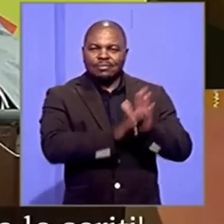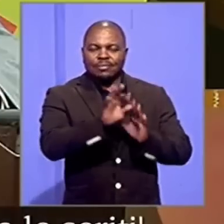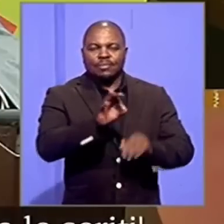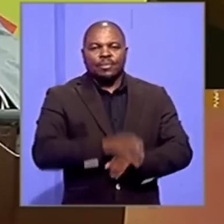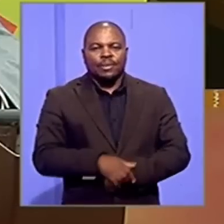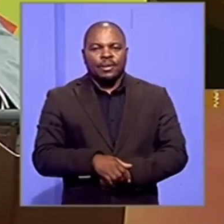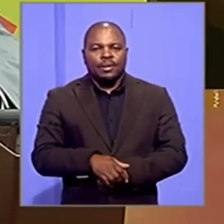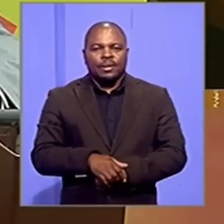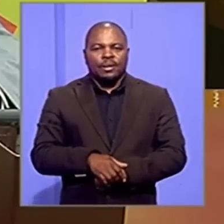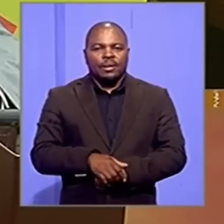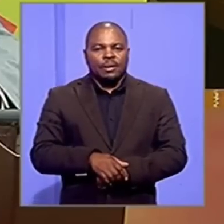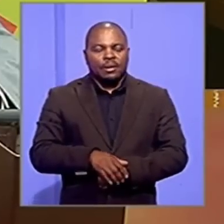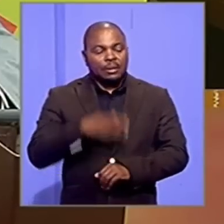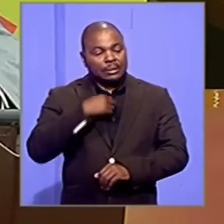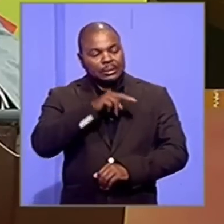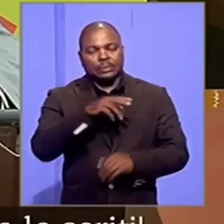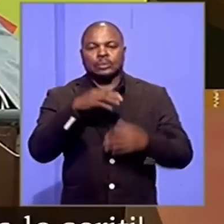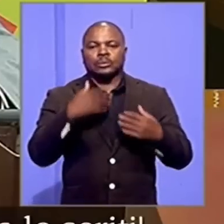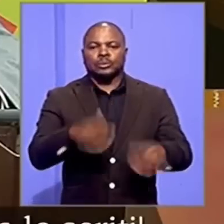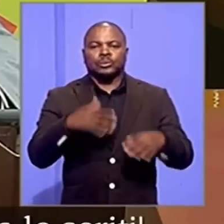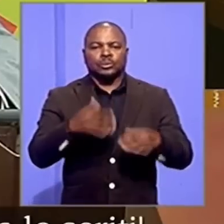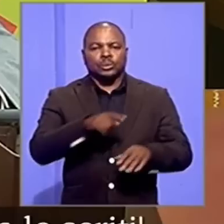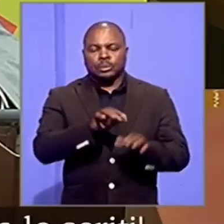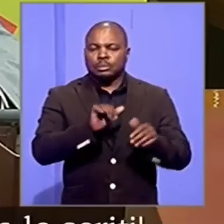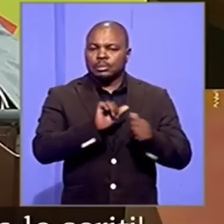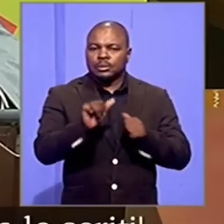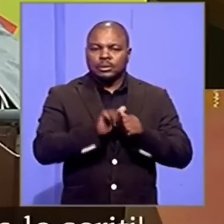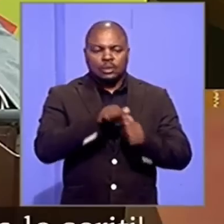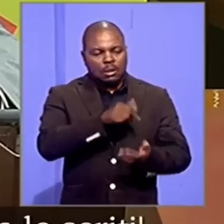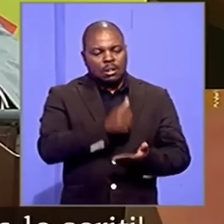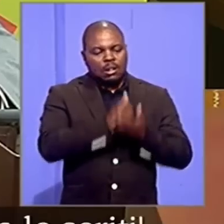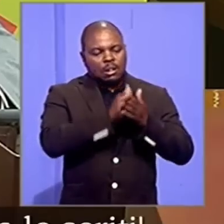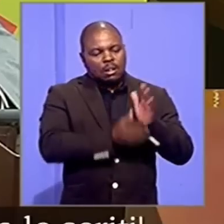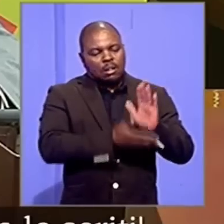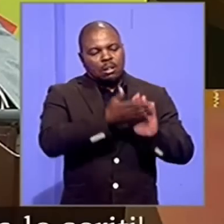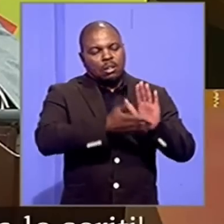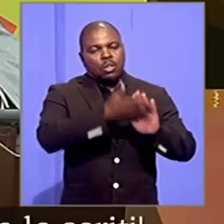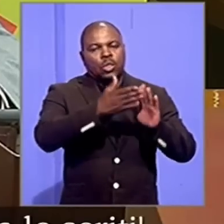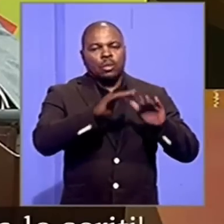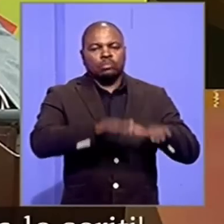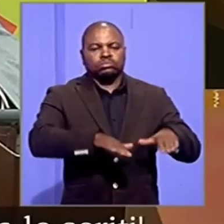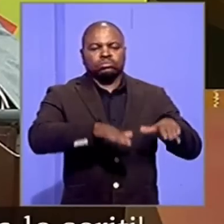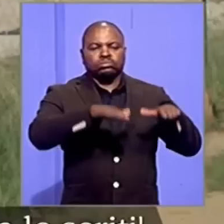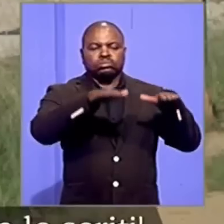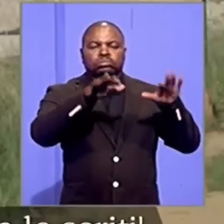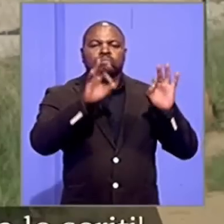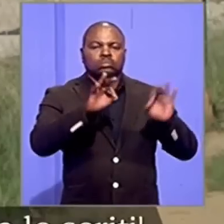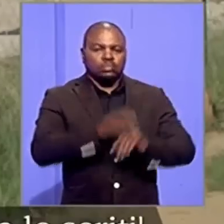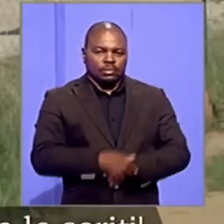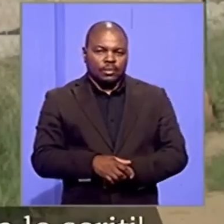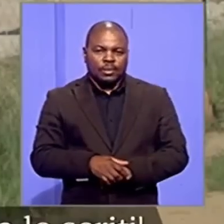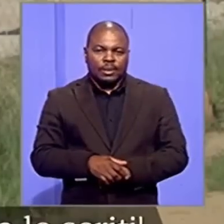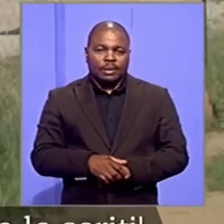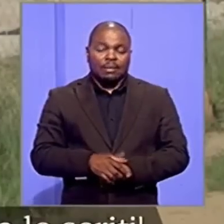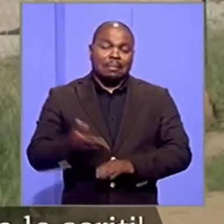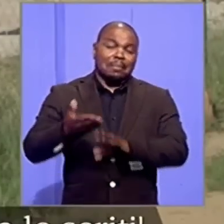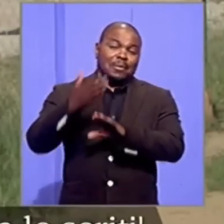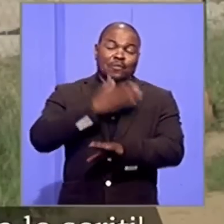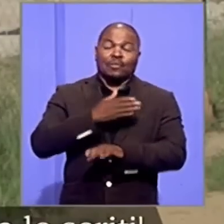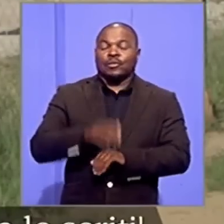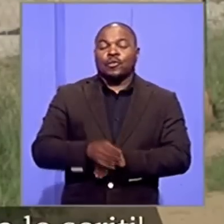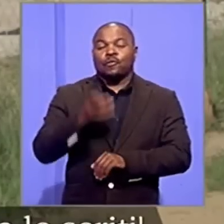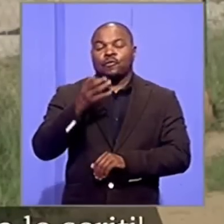ntlo ya maemo a godimo e le gore e tla kgona go ba godiša ga botse bjale ka bana. Morago ga go dula ka mokhukhung tekano